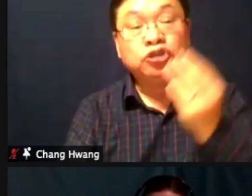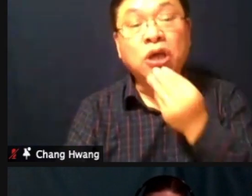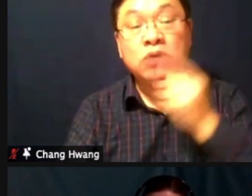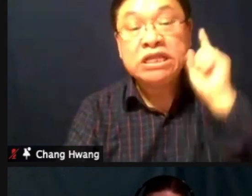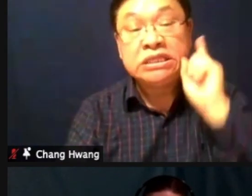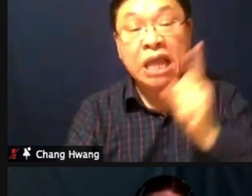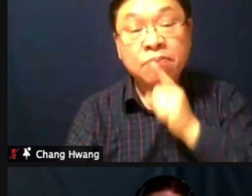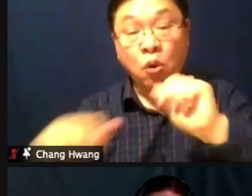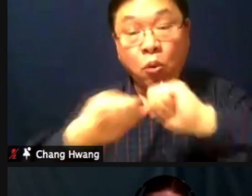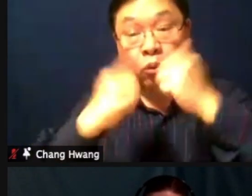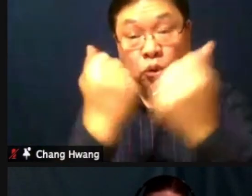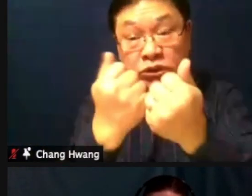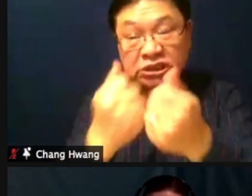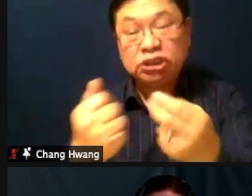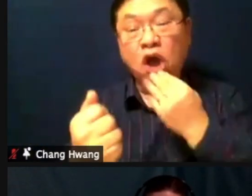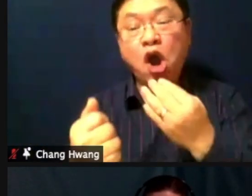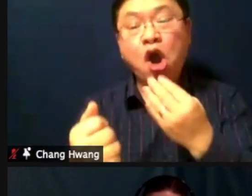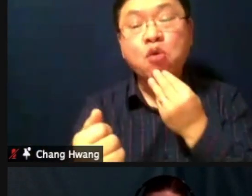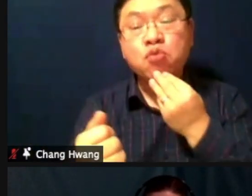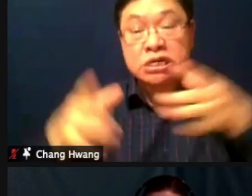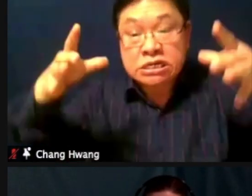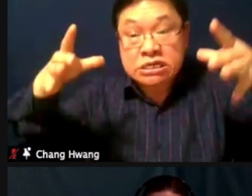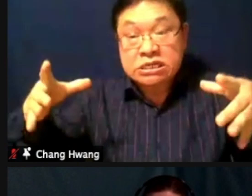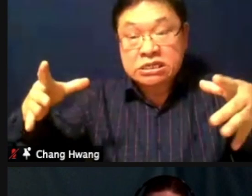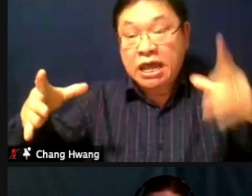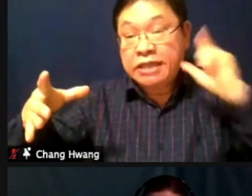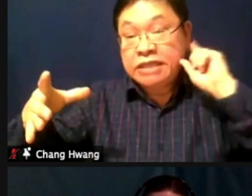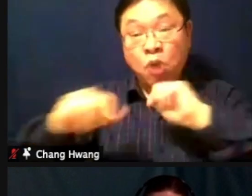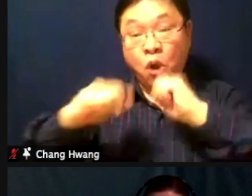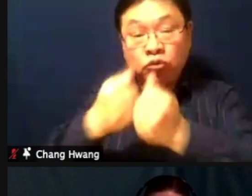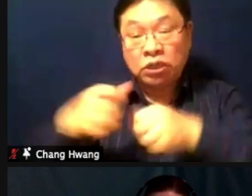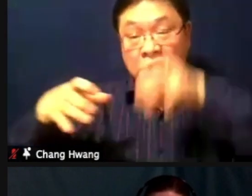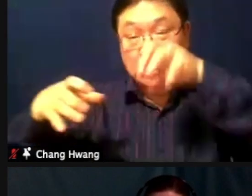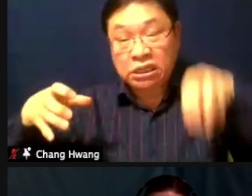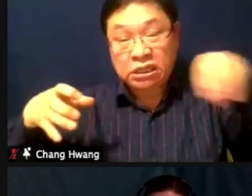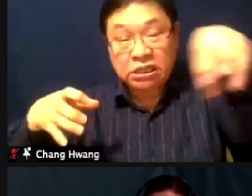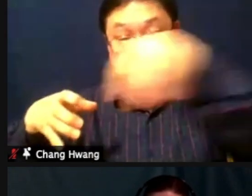This is Association 1, Seoul Deaf Association.